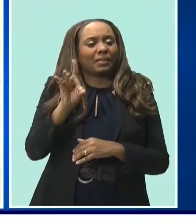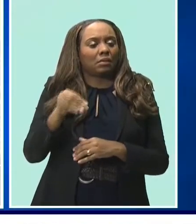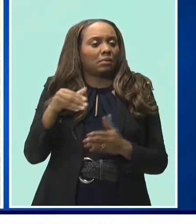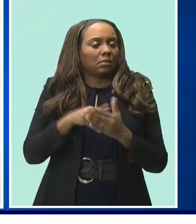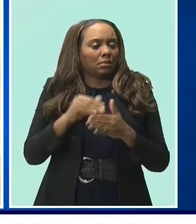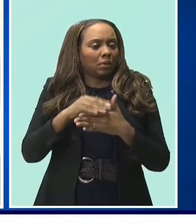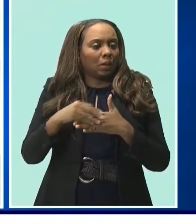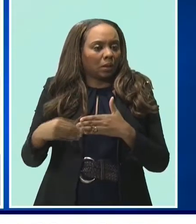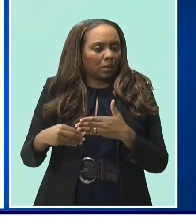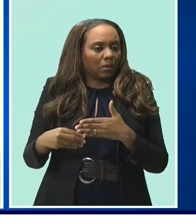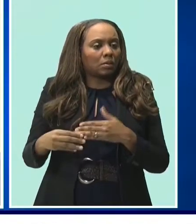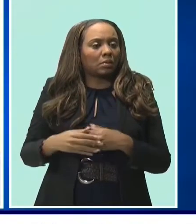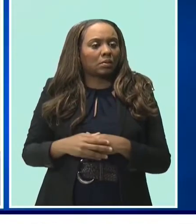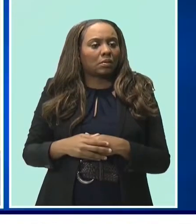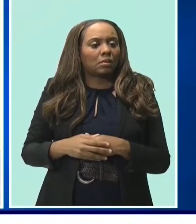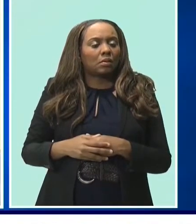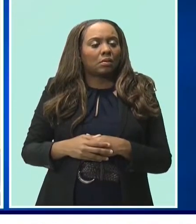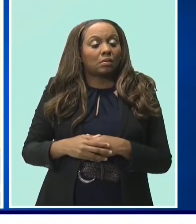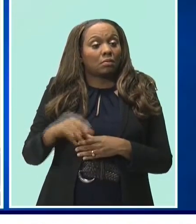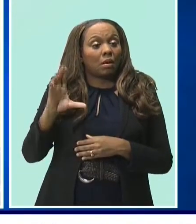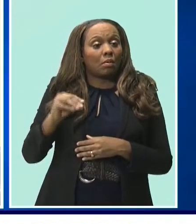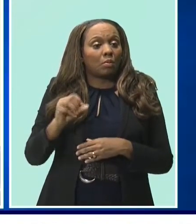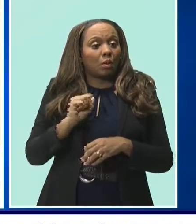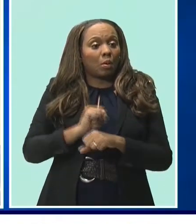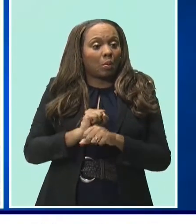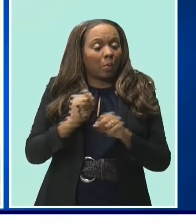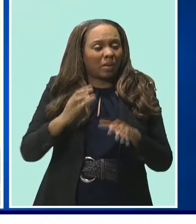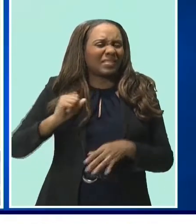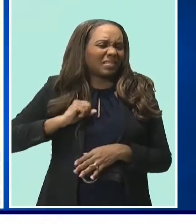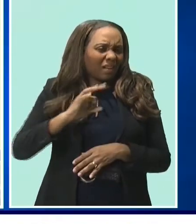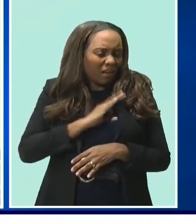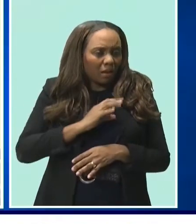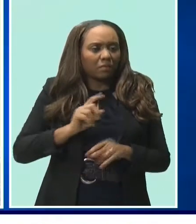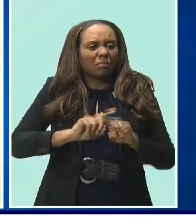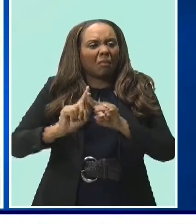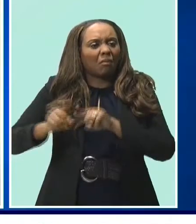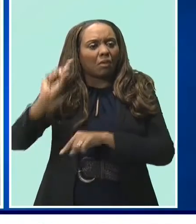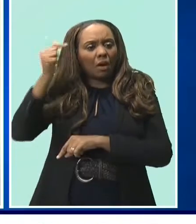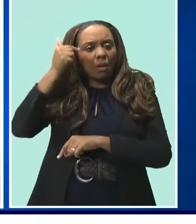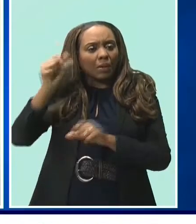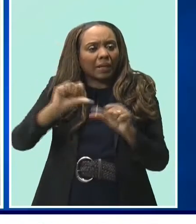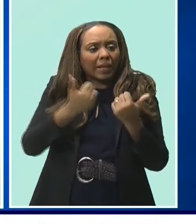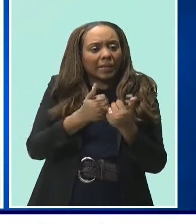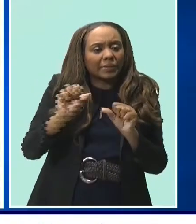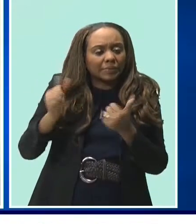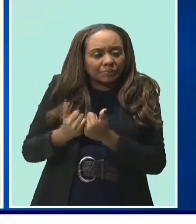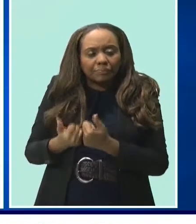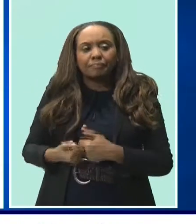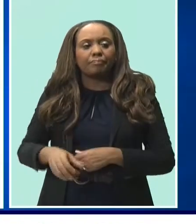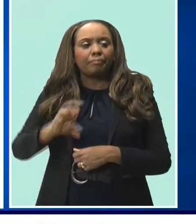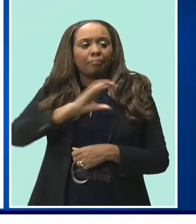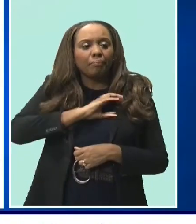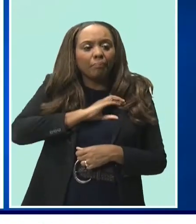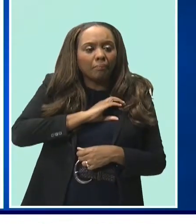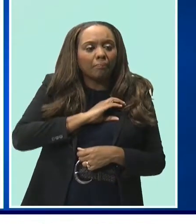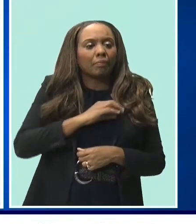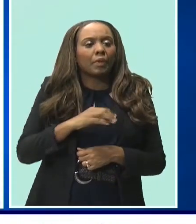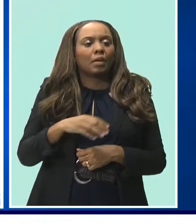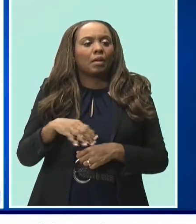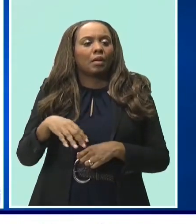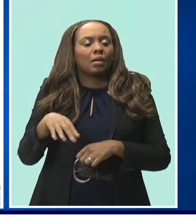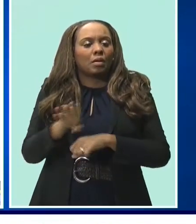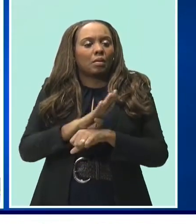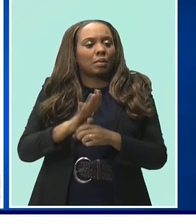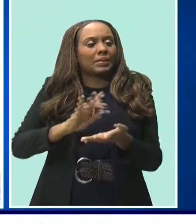$180,000. The donation went to the company's employees, government agencies, including the Royal Barbados Police Force, SEDIMA, the Barbados